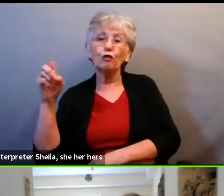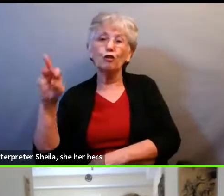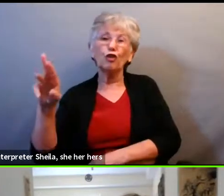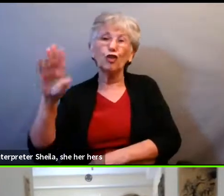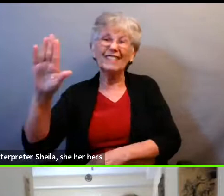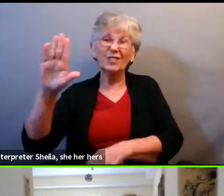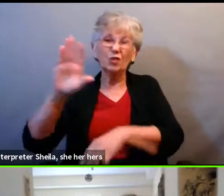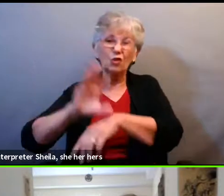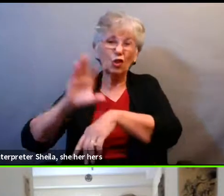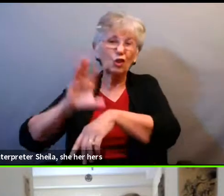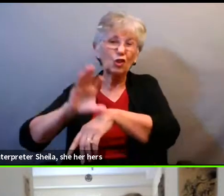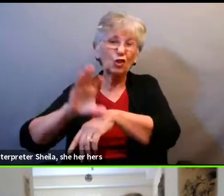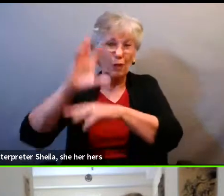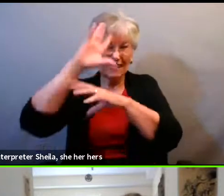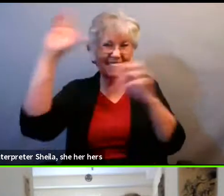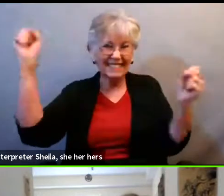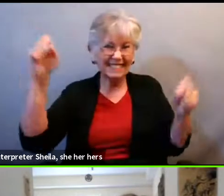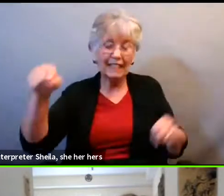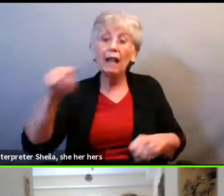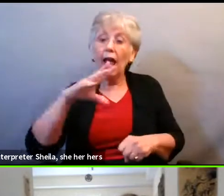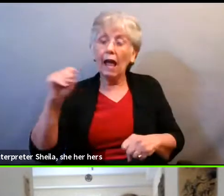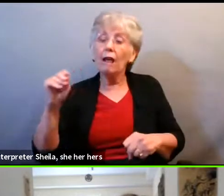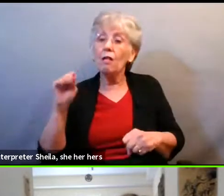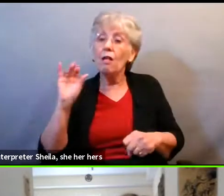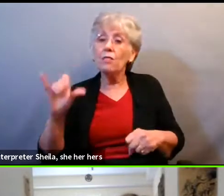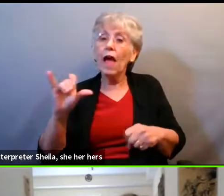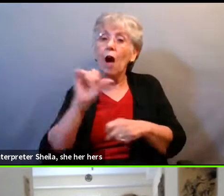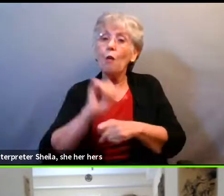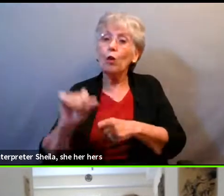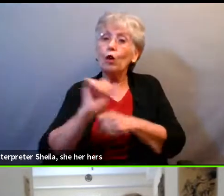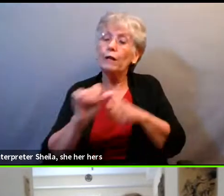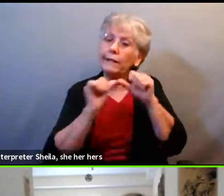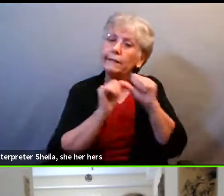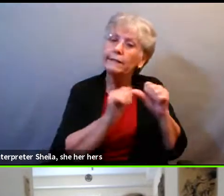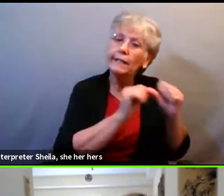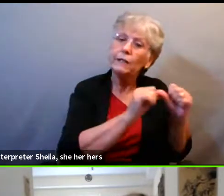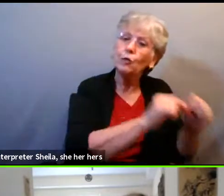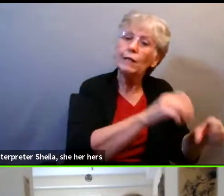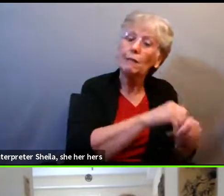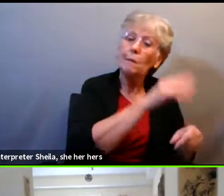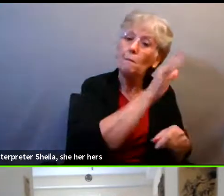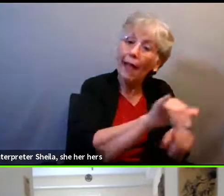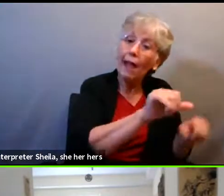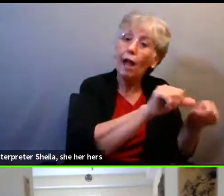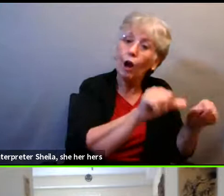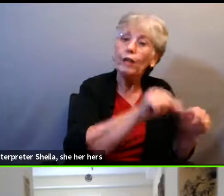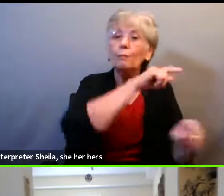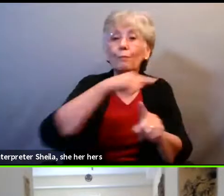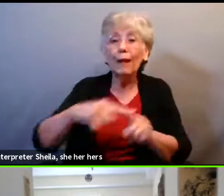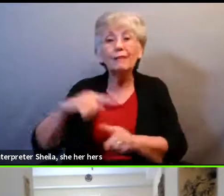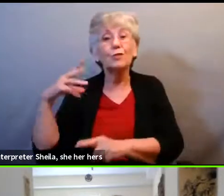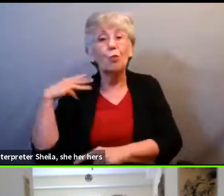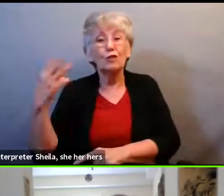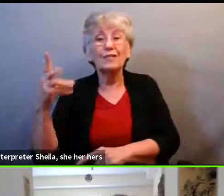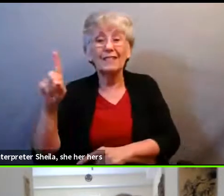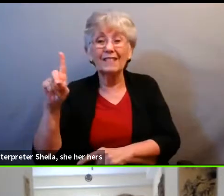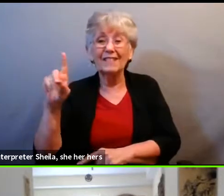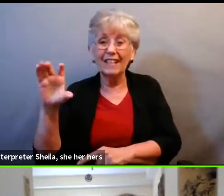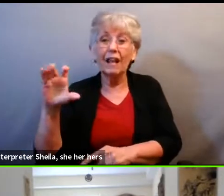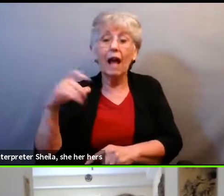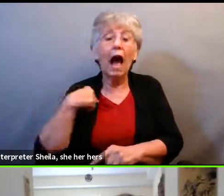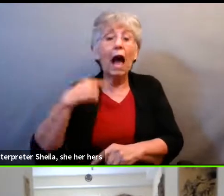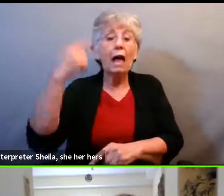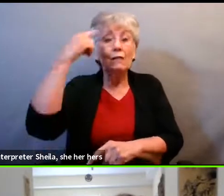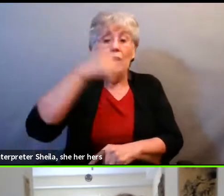think, the work kept going on in the Bay Area. I think we felt very much